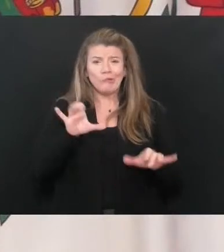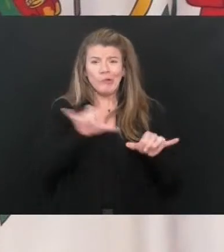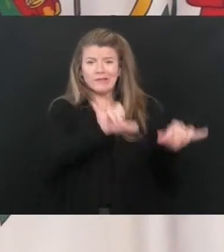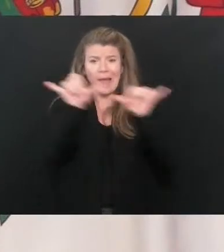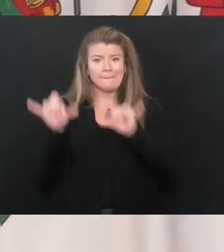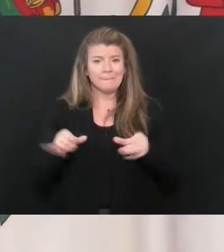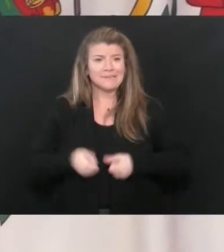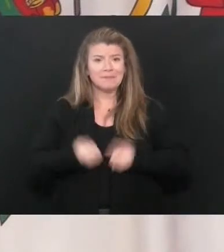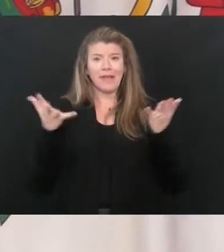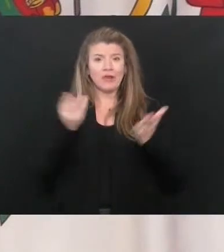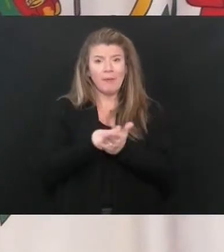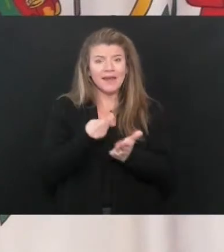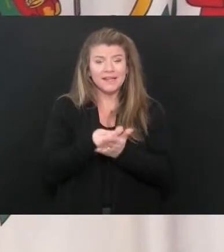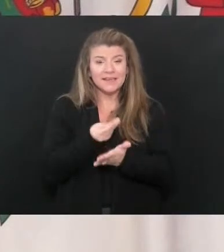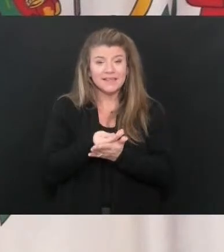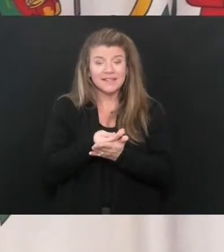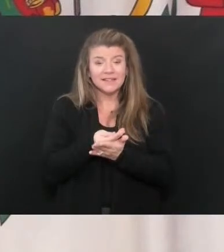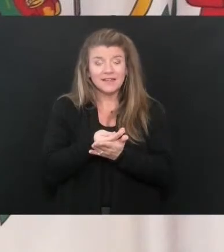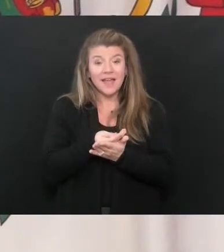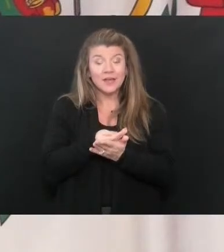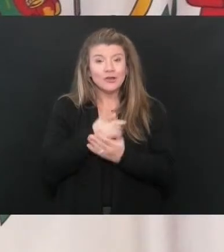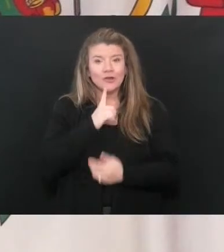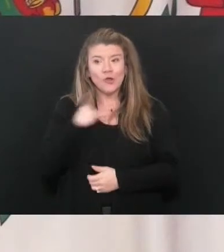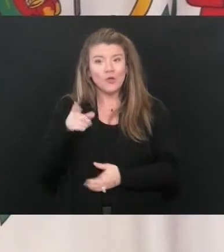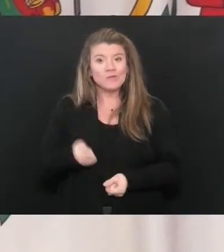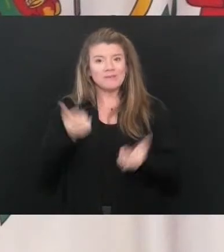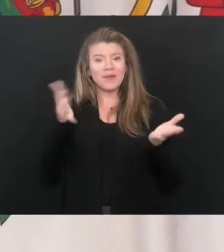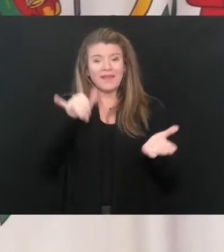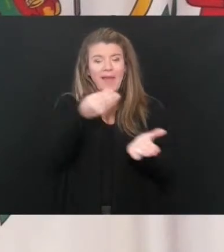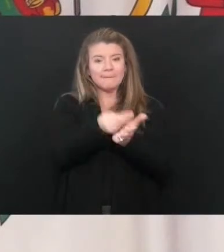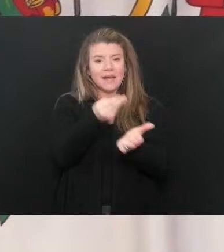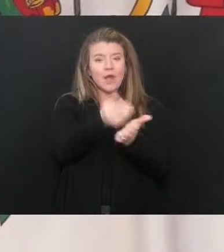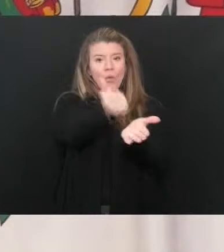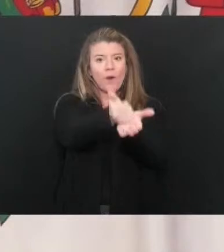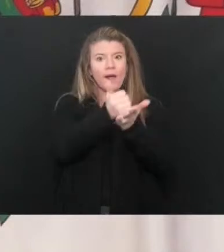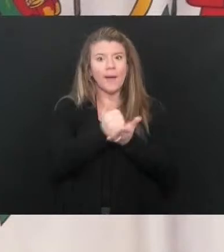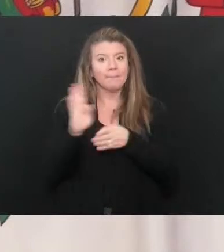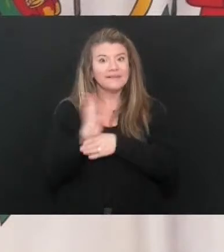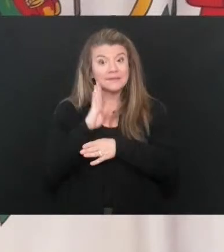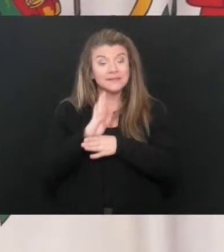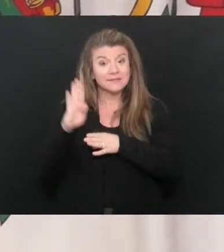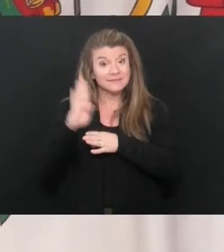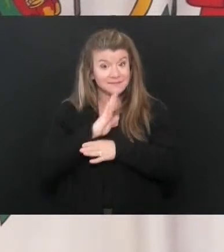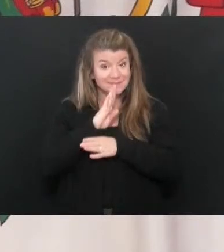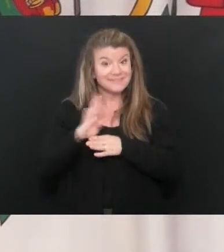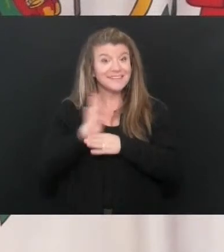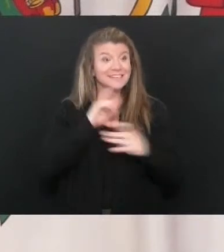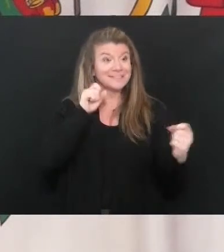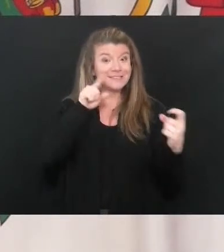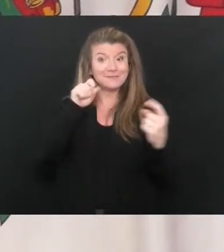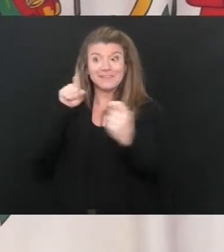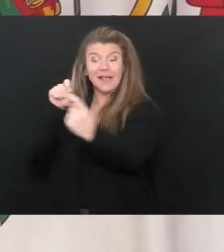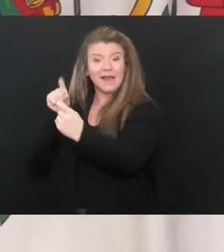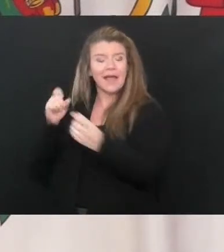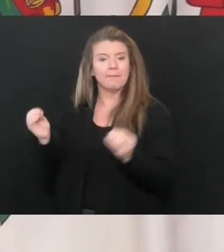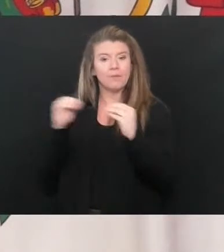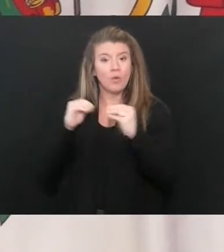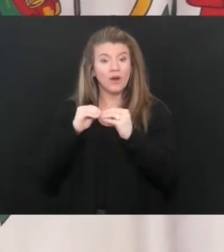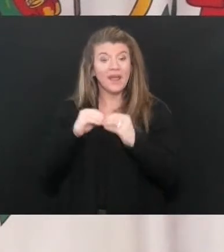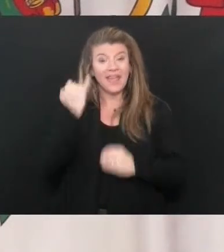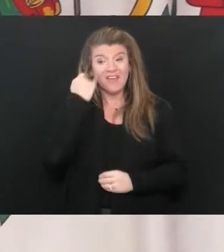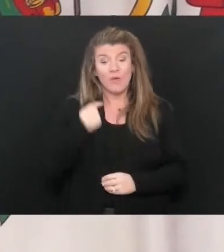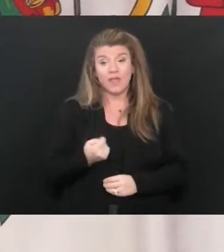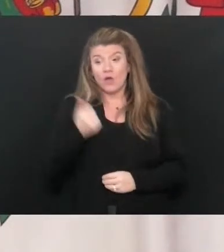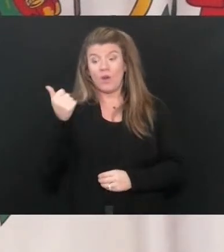money. It will stimulate our businesses like you can't imagine. And as we get rid of the other 40% as we move